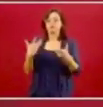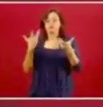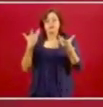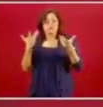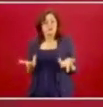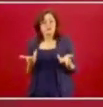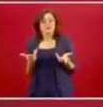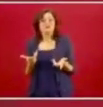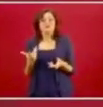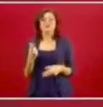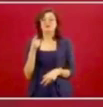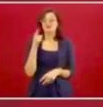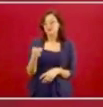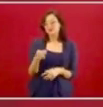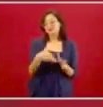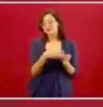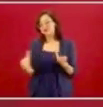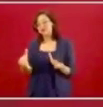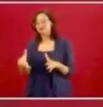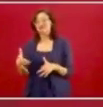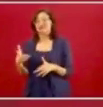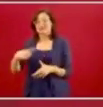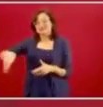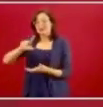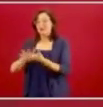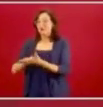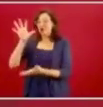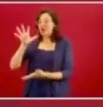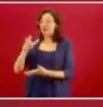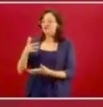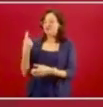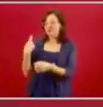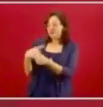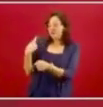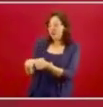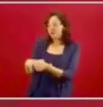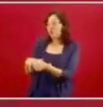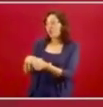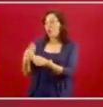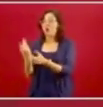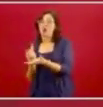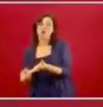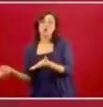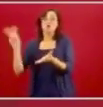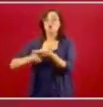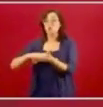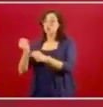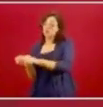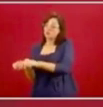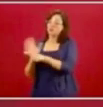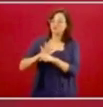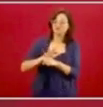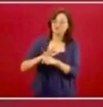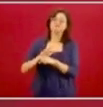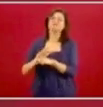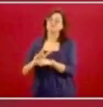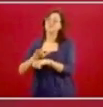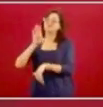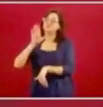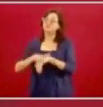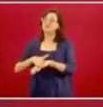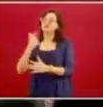our country, and the new initiative of the proper labeling of foods is precisely related to this problem that we